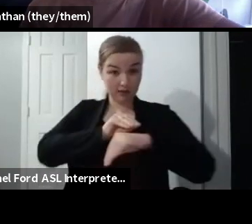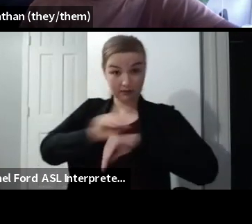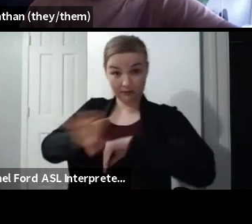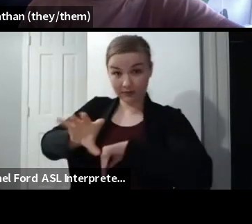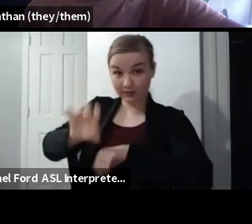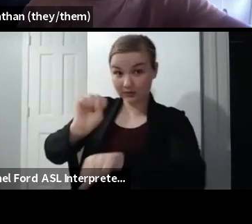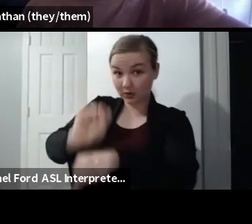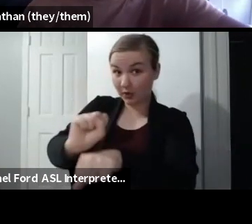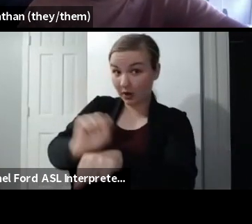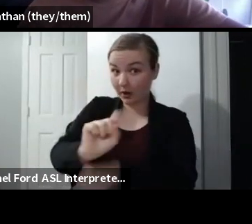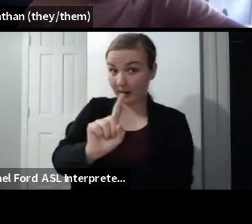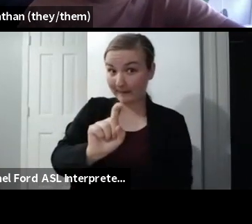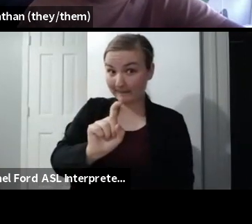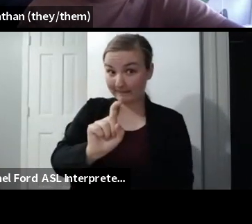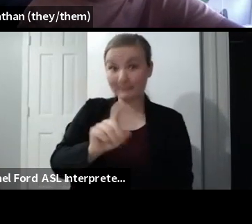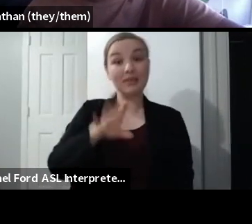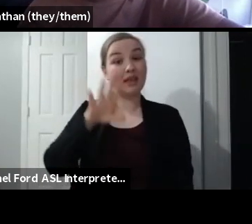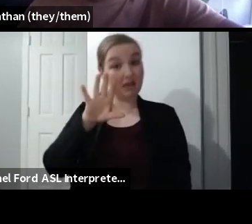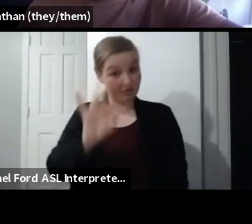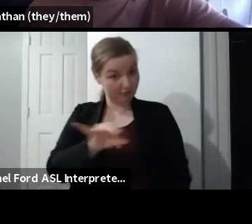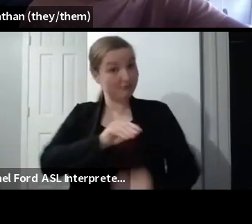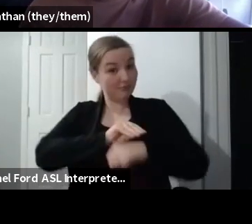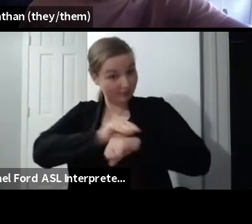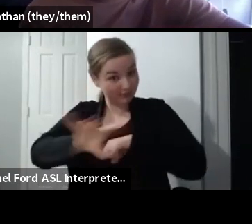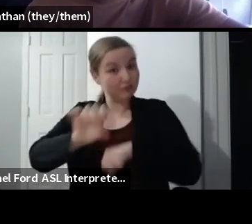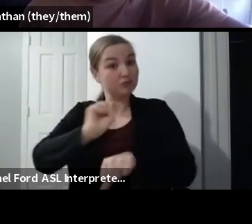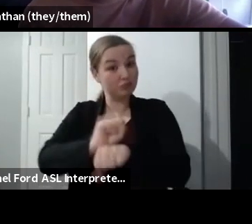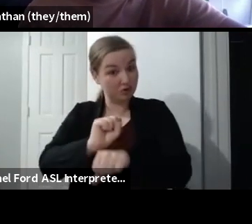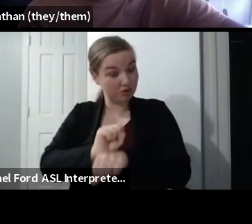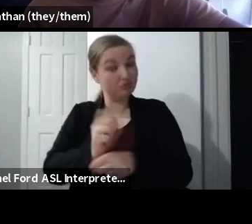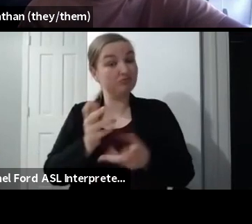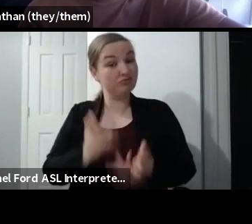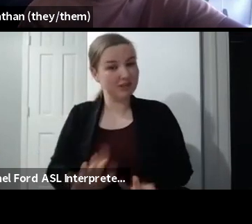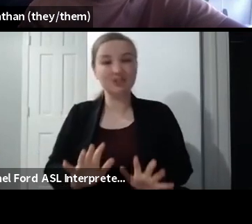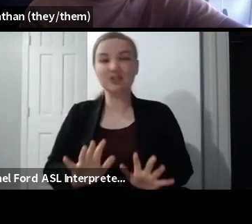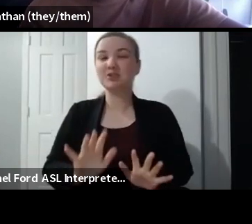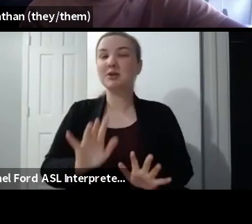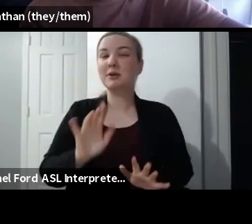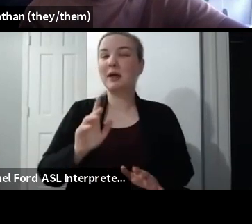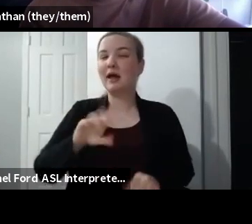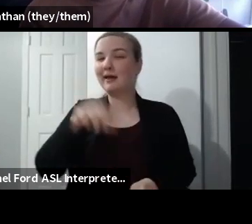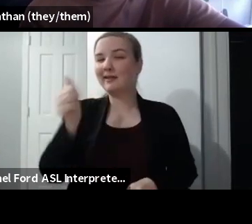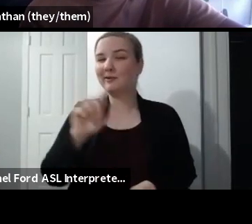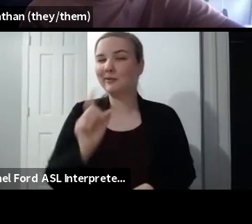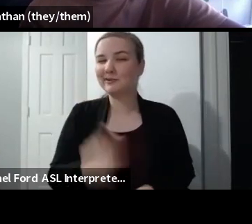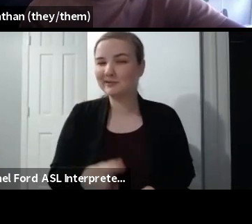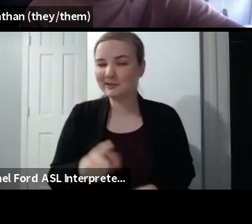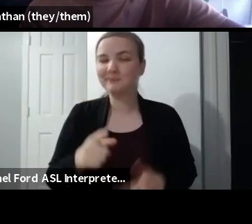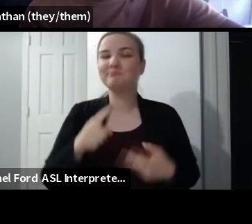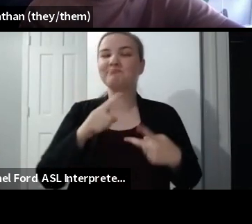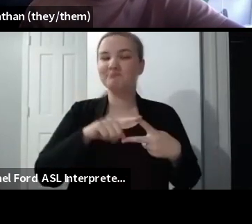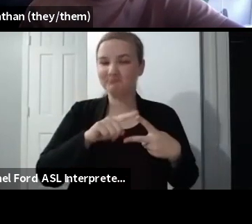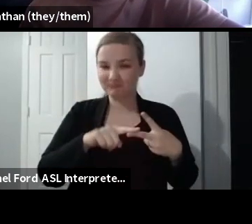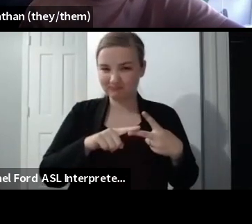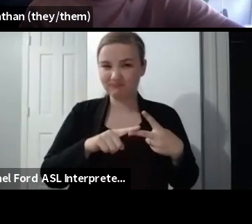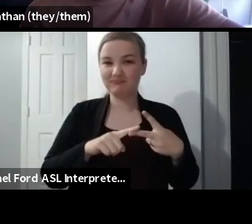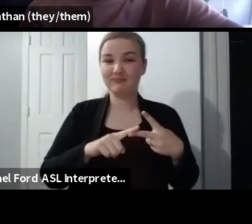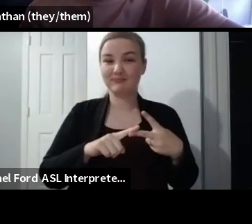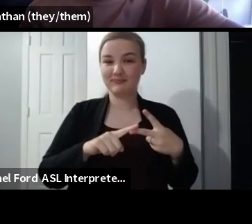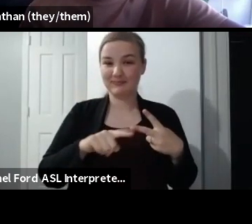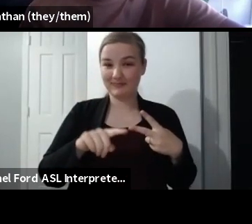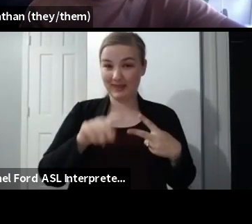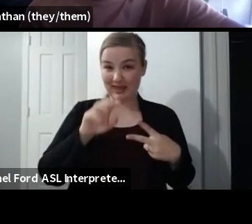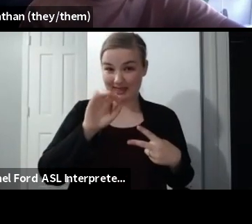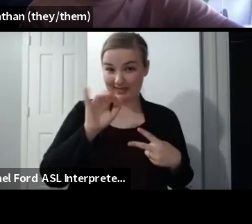And then if they do, Jonathan, and then if and when they do, when the person who